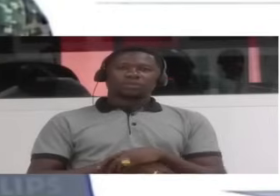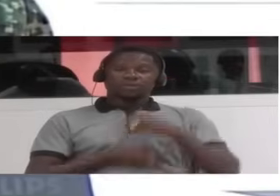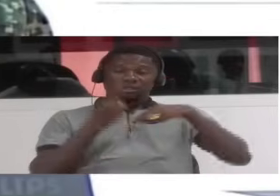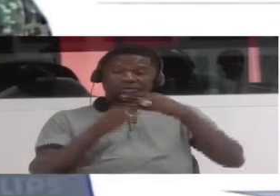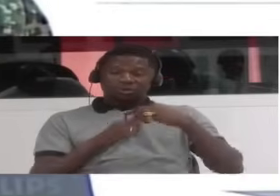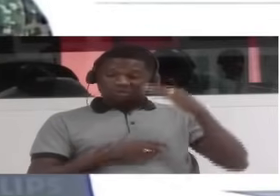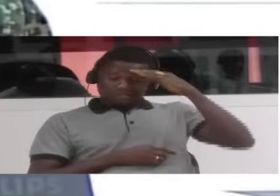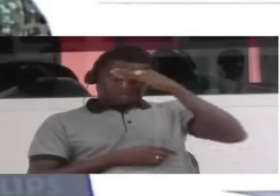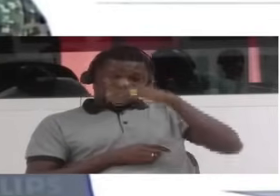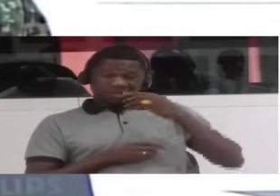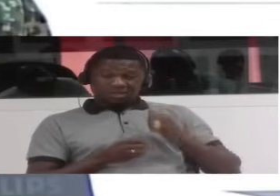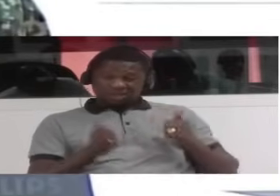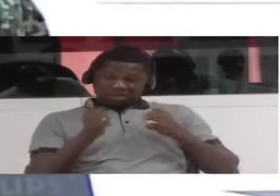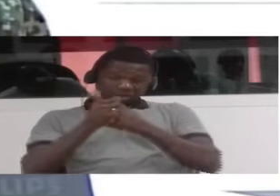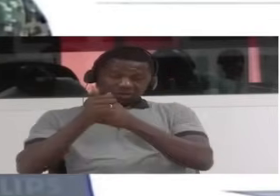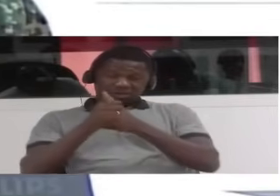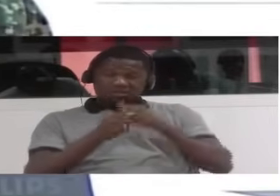terrorism, counter-terrorism,